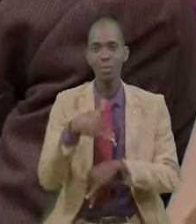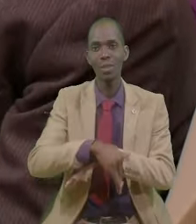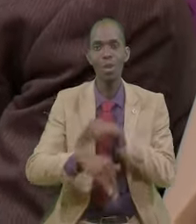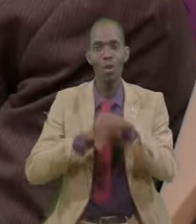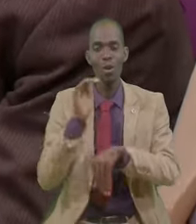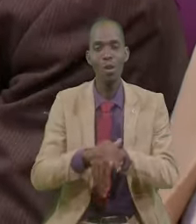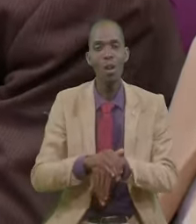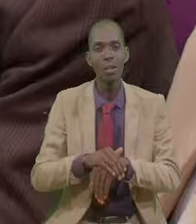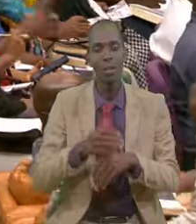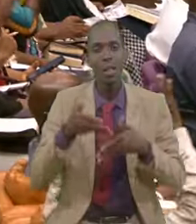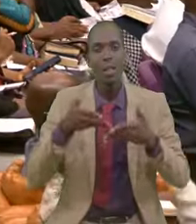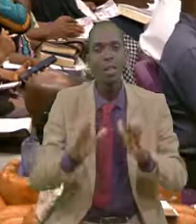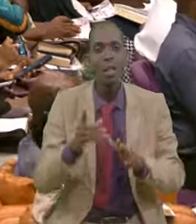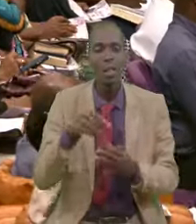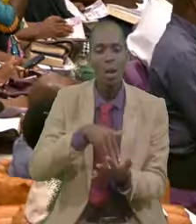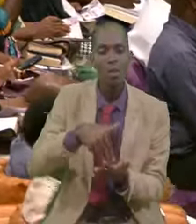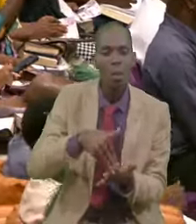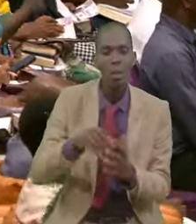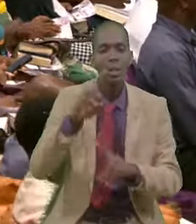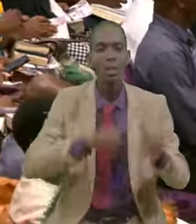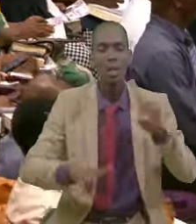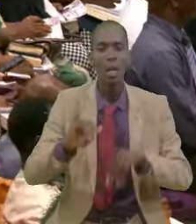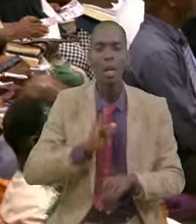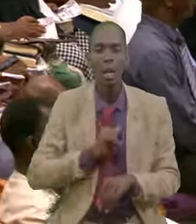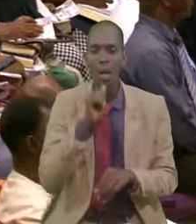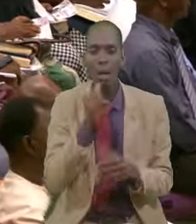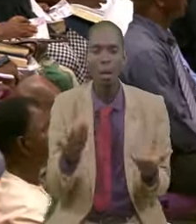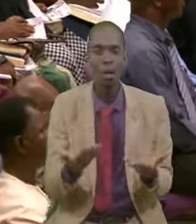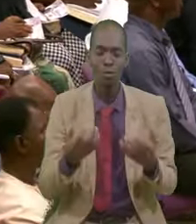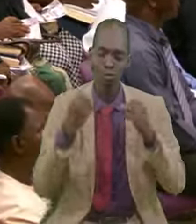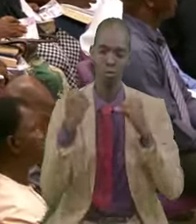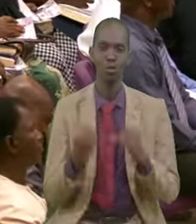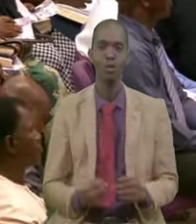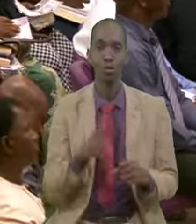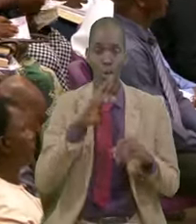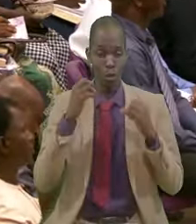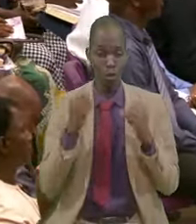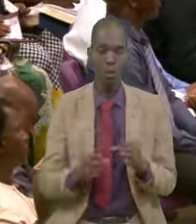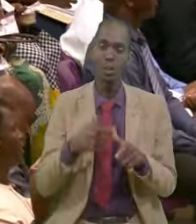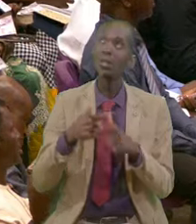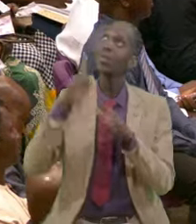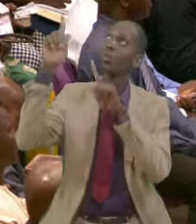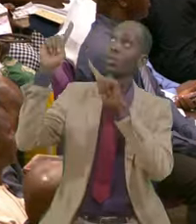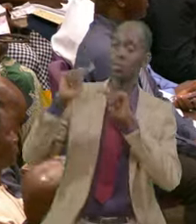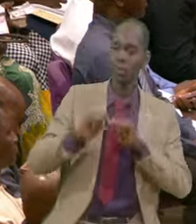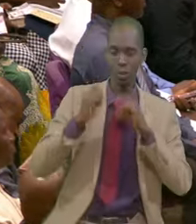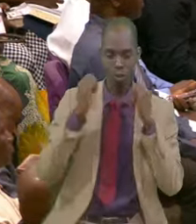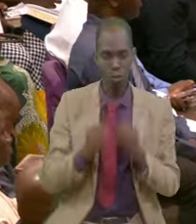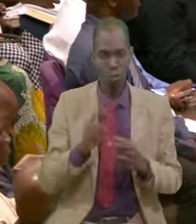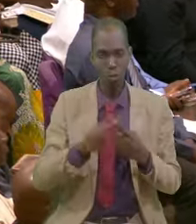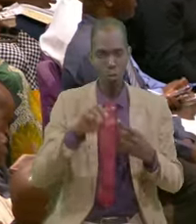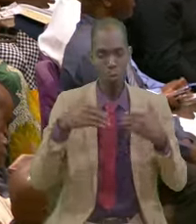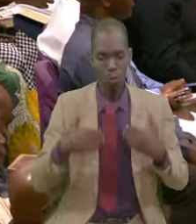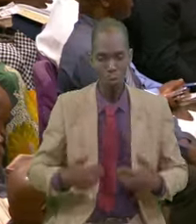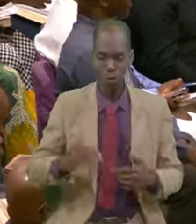weak say, you are strong, and strength is passing into your body right now, into your soul and into your